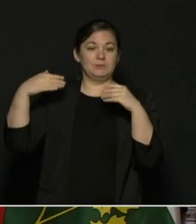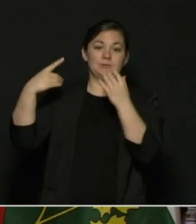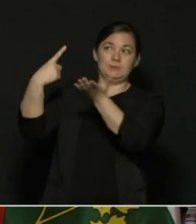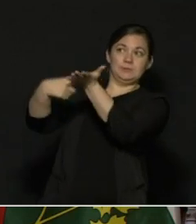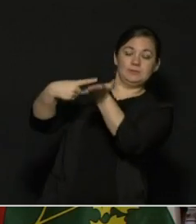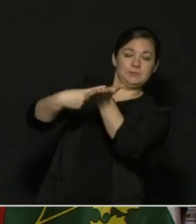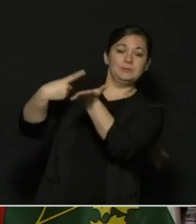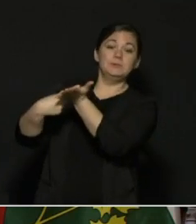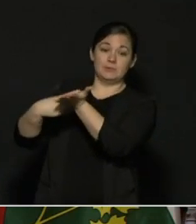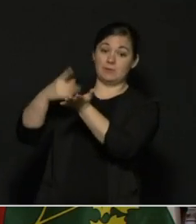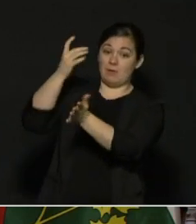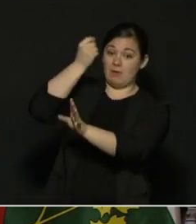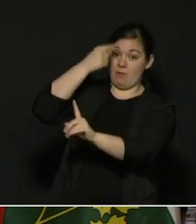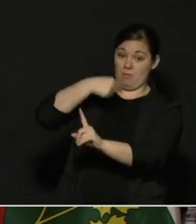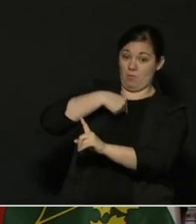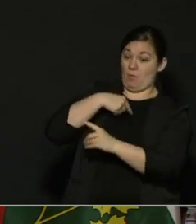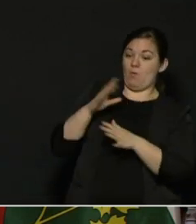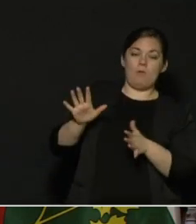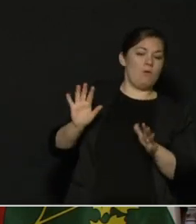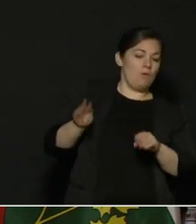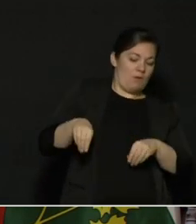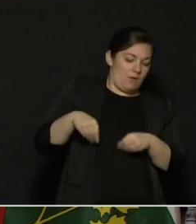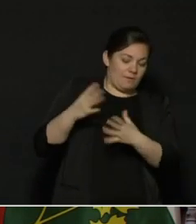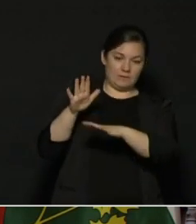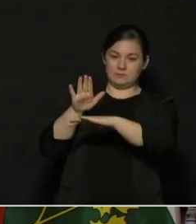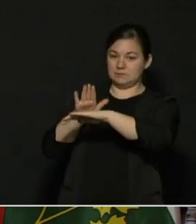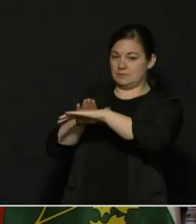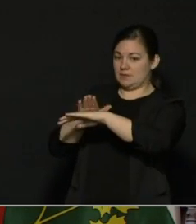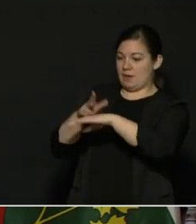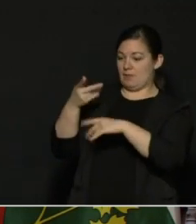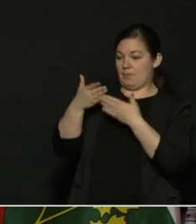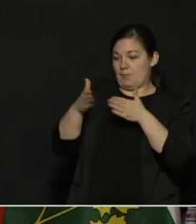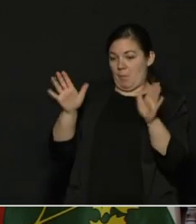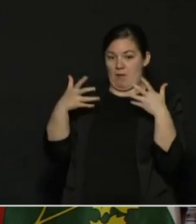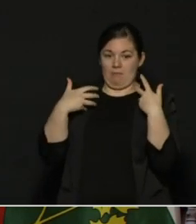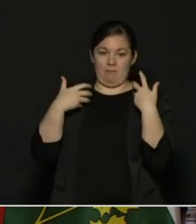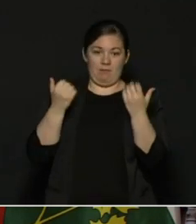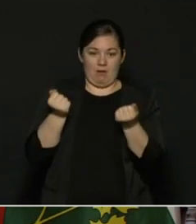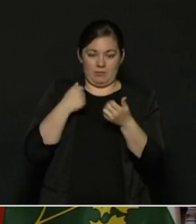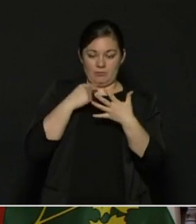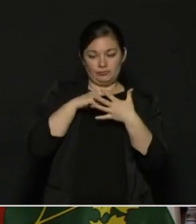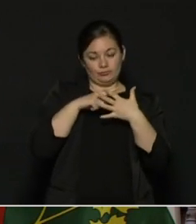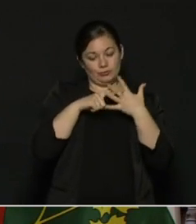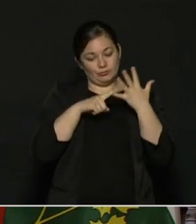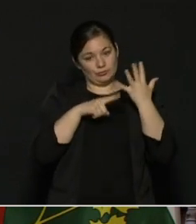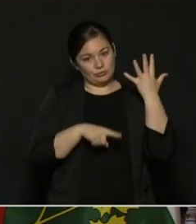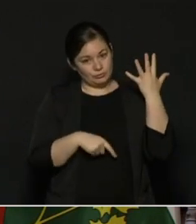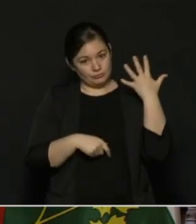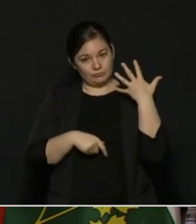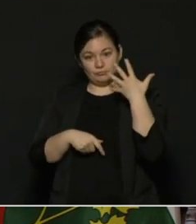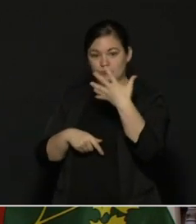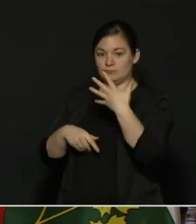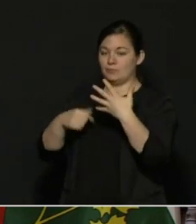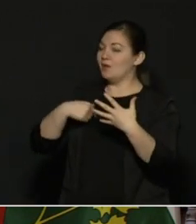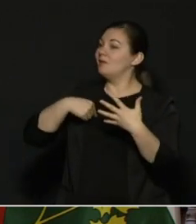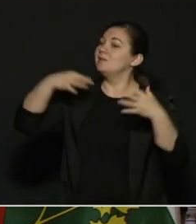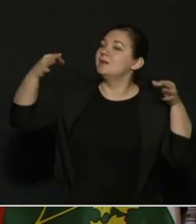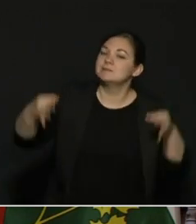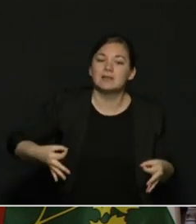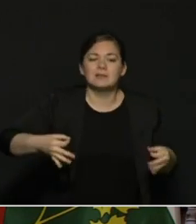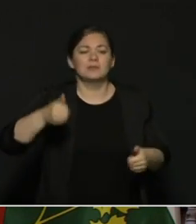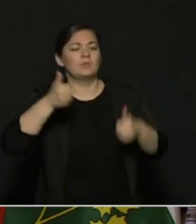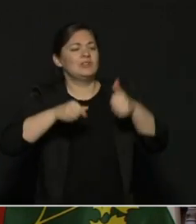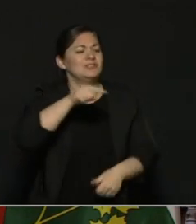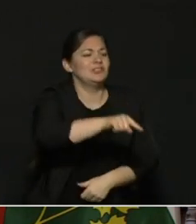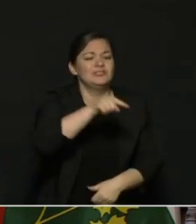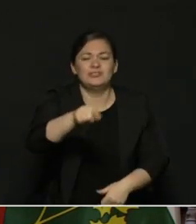general guidelines that we give from our committee, but we don't render and make decisions on every retailer. We just wouldn't have